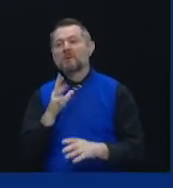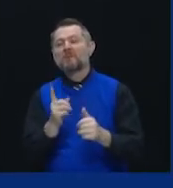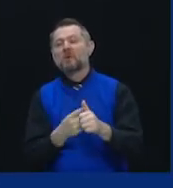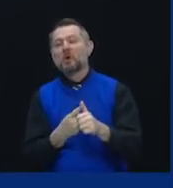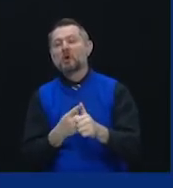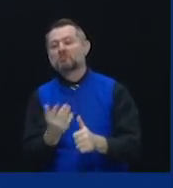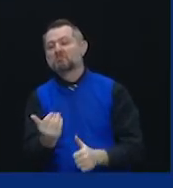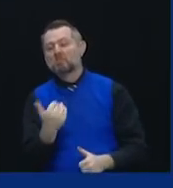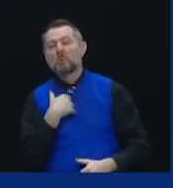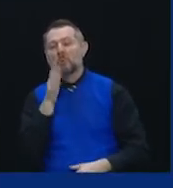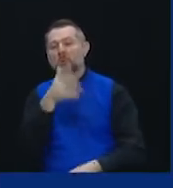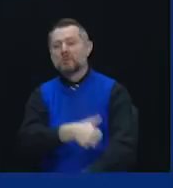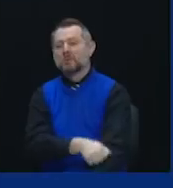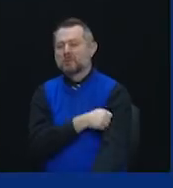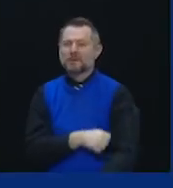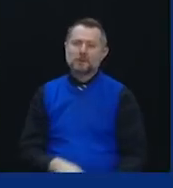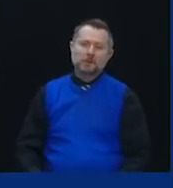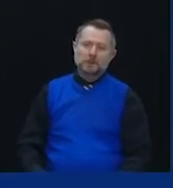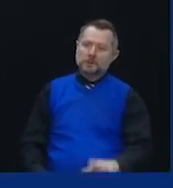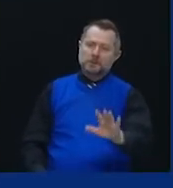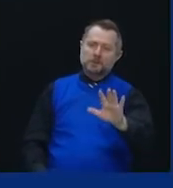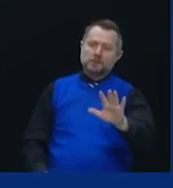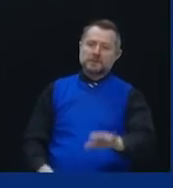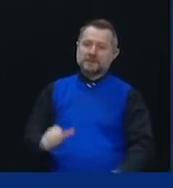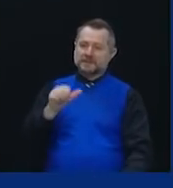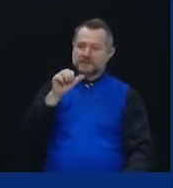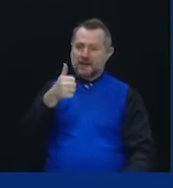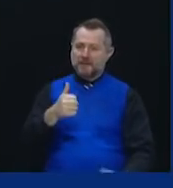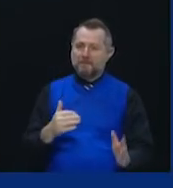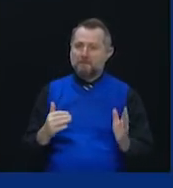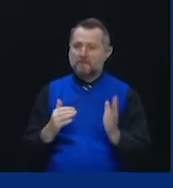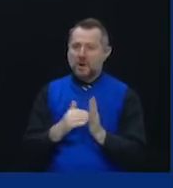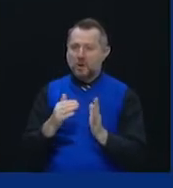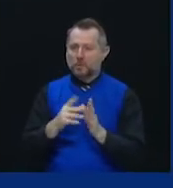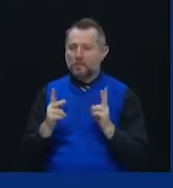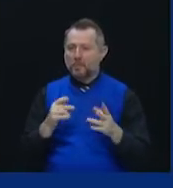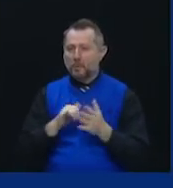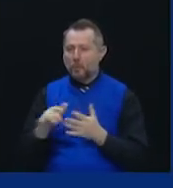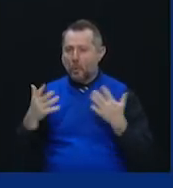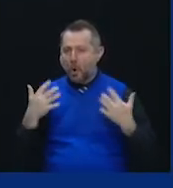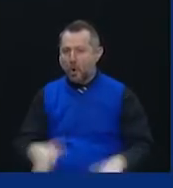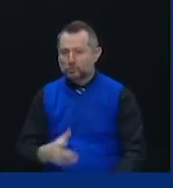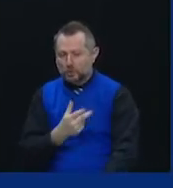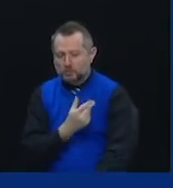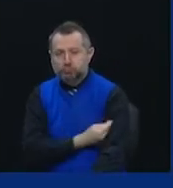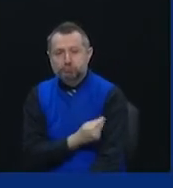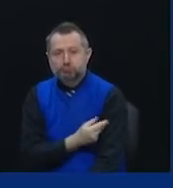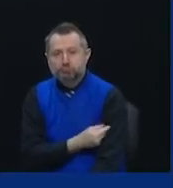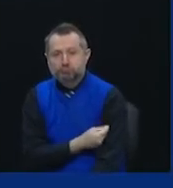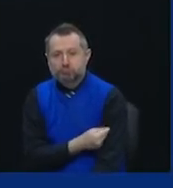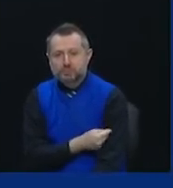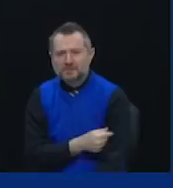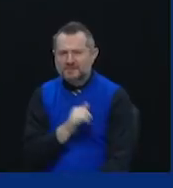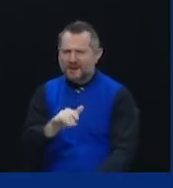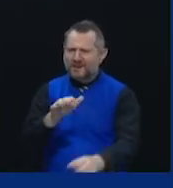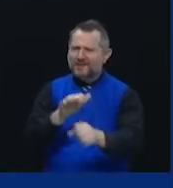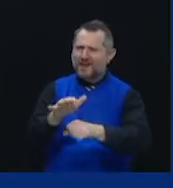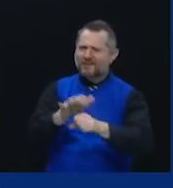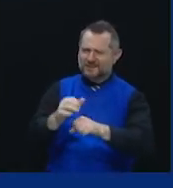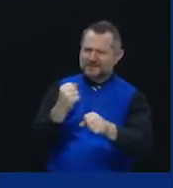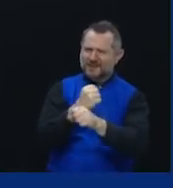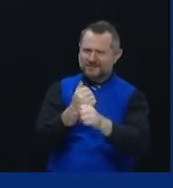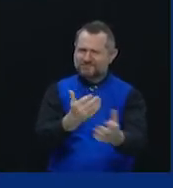10 million New Yorkers have taken the vaccine. That's your data analysis. There's more